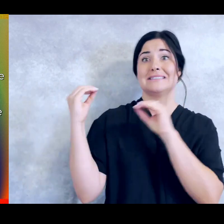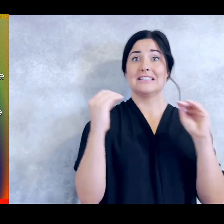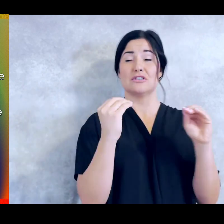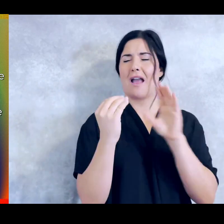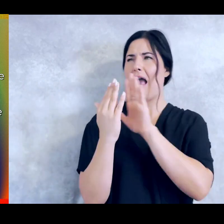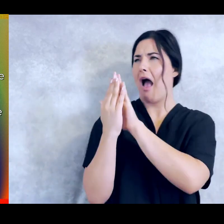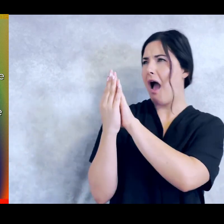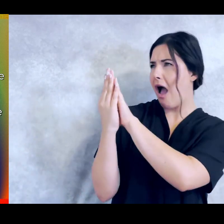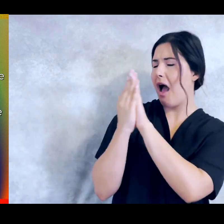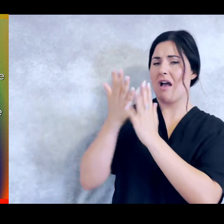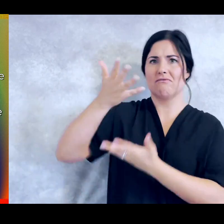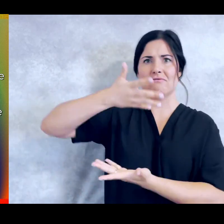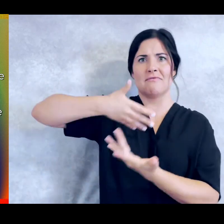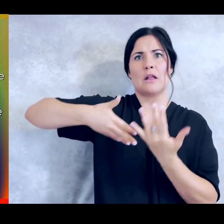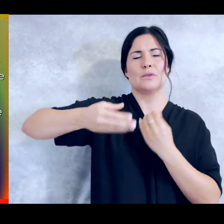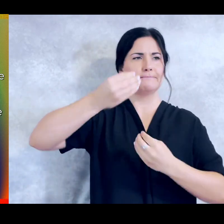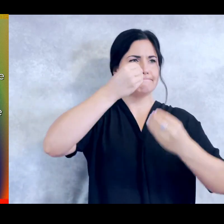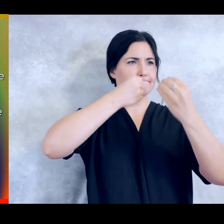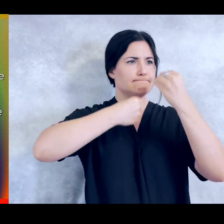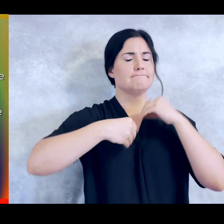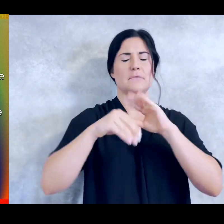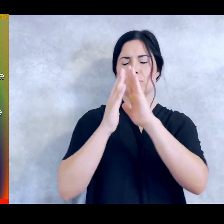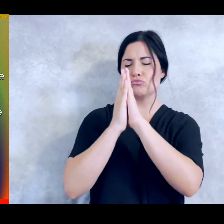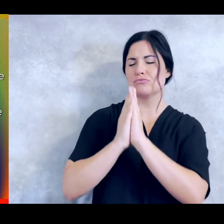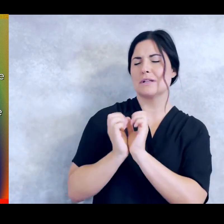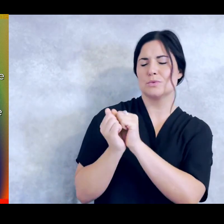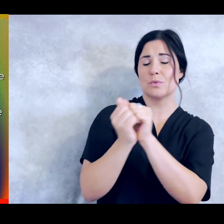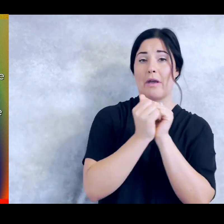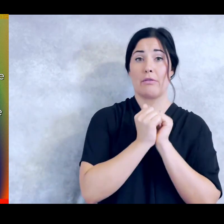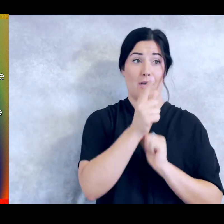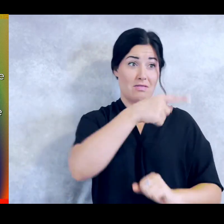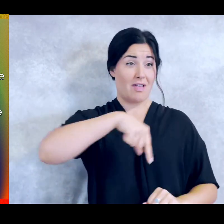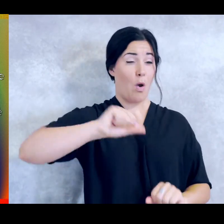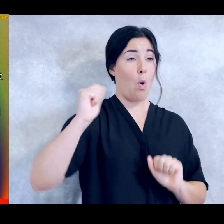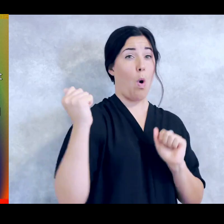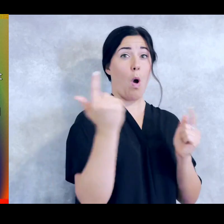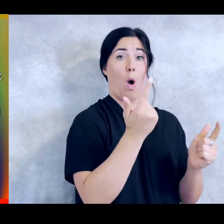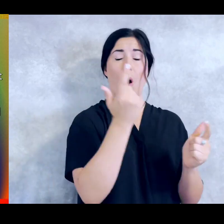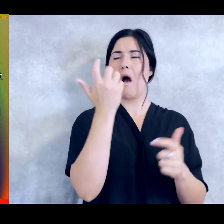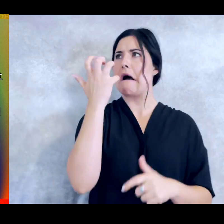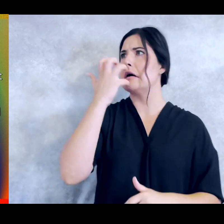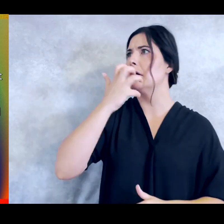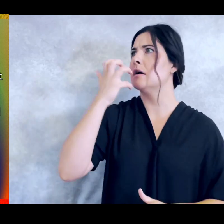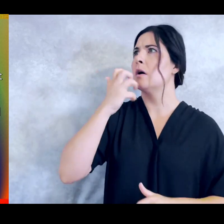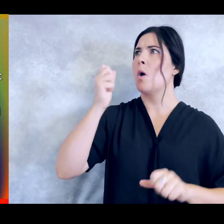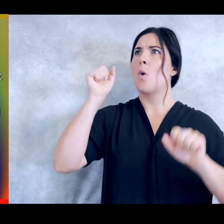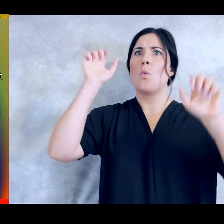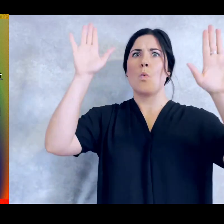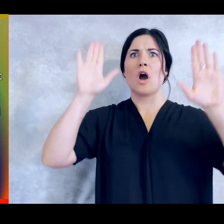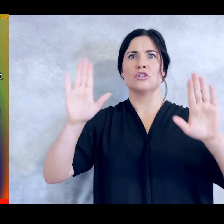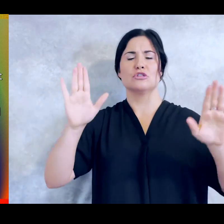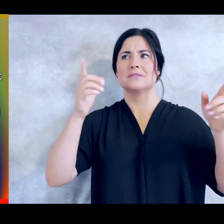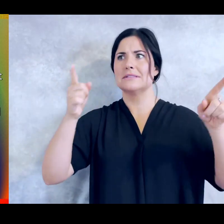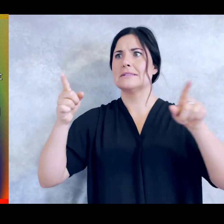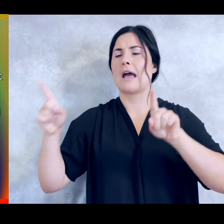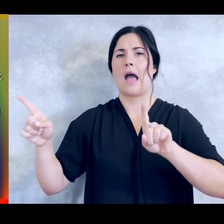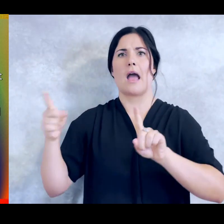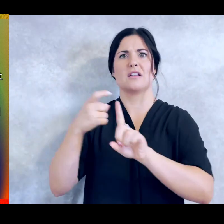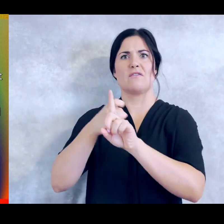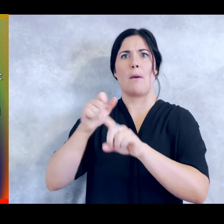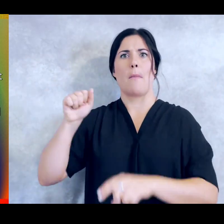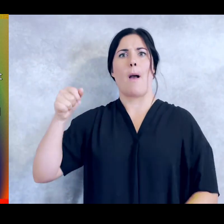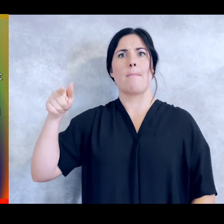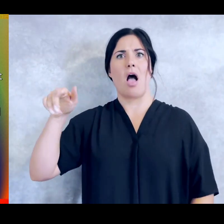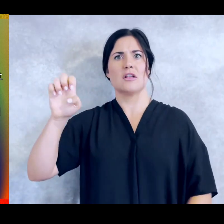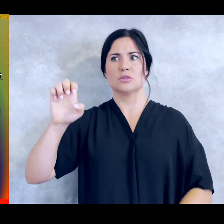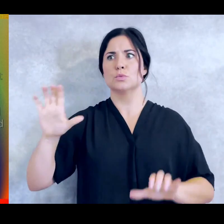apostles' teaching and to fellowship, to the breaking of bread and to prayer. Everyone was filled with awe at the many wonders and signs performed